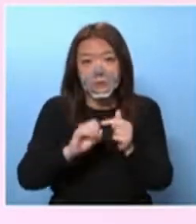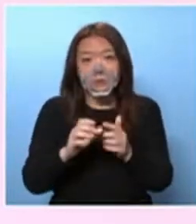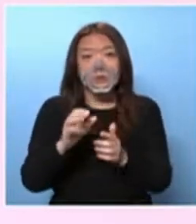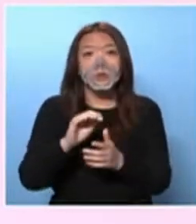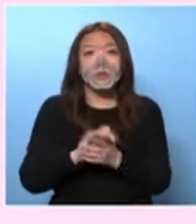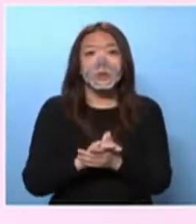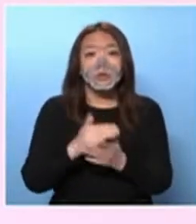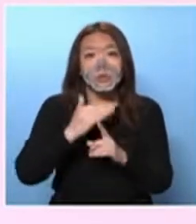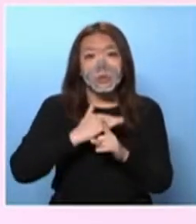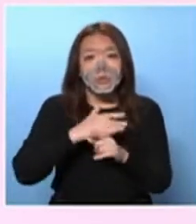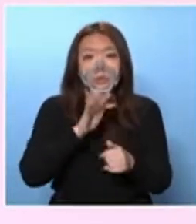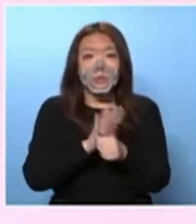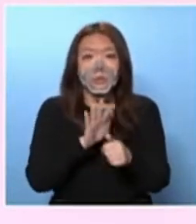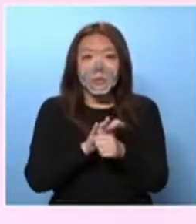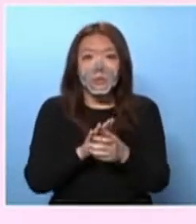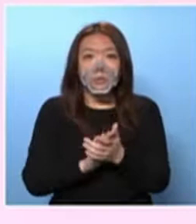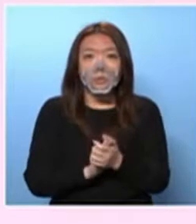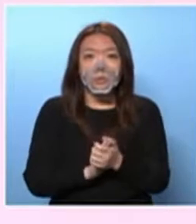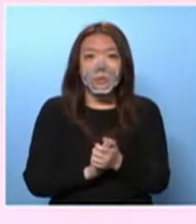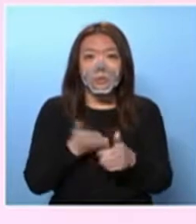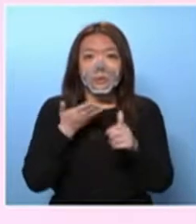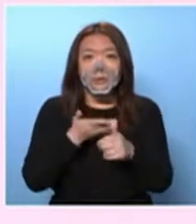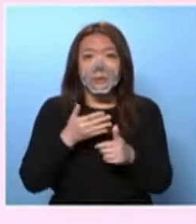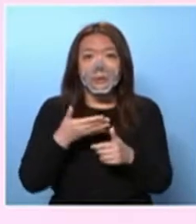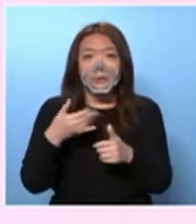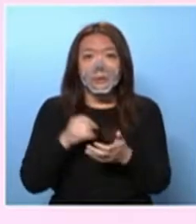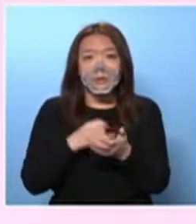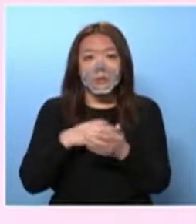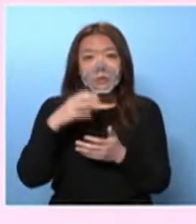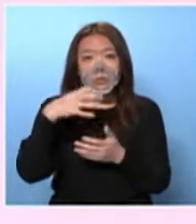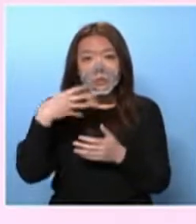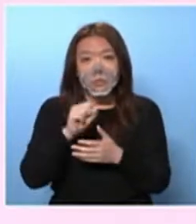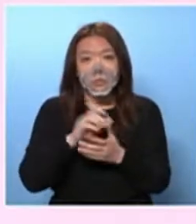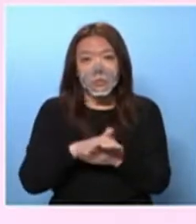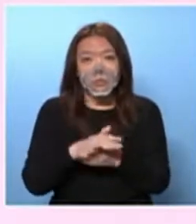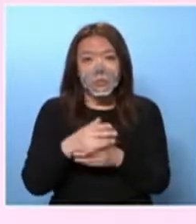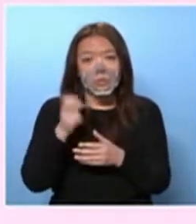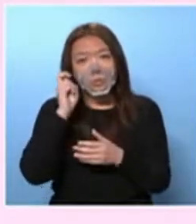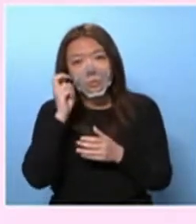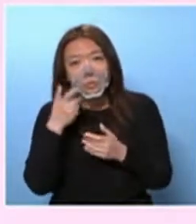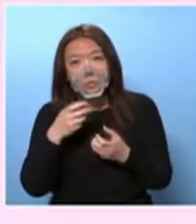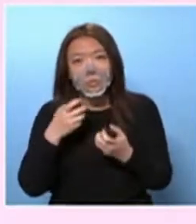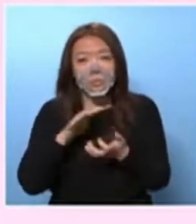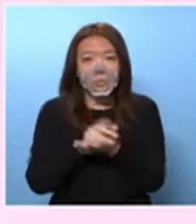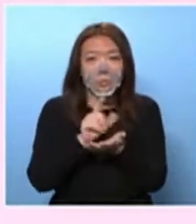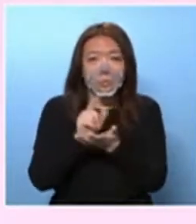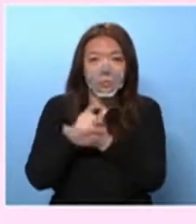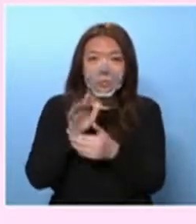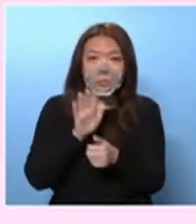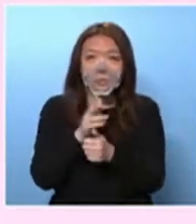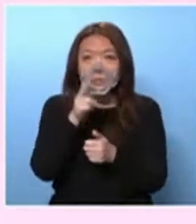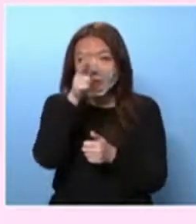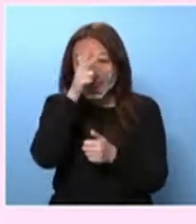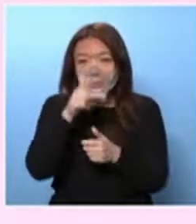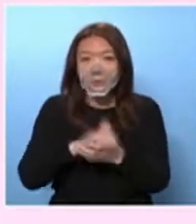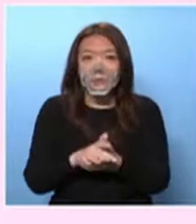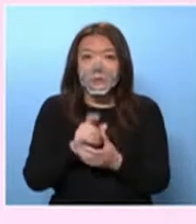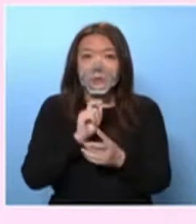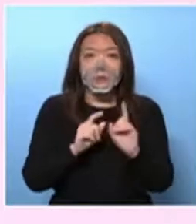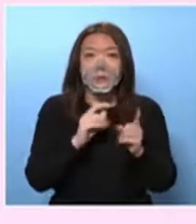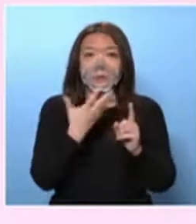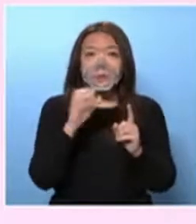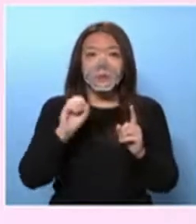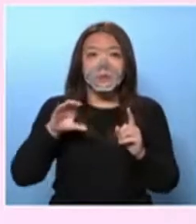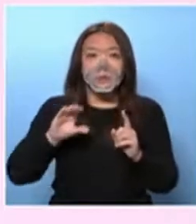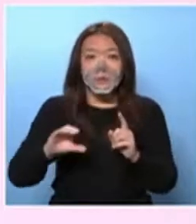to safeguard Hong Kong's taxing rights. Based on our rough estimates, the domestic minimum top-up tax will involve an amount